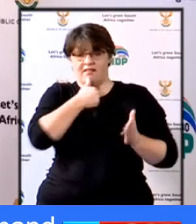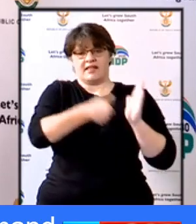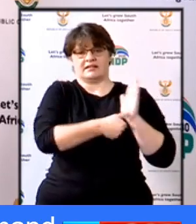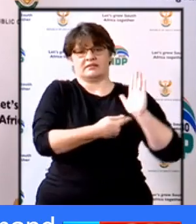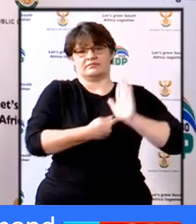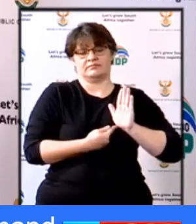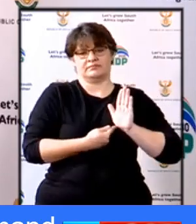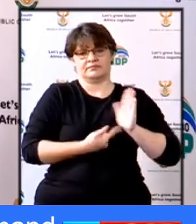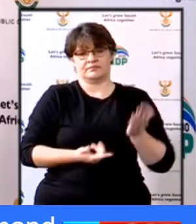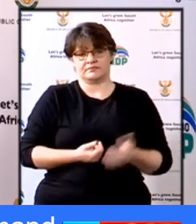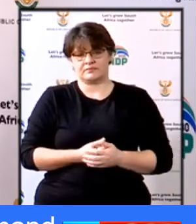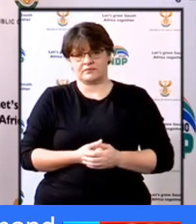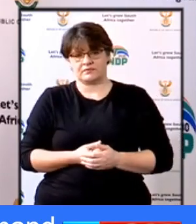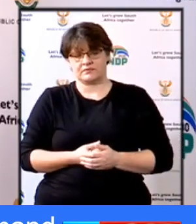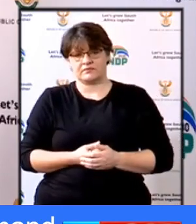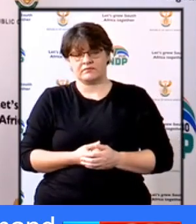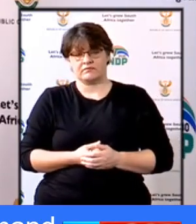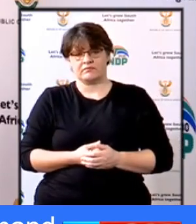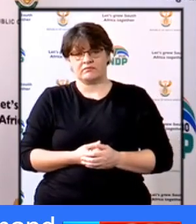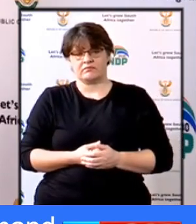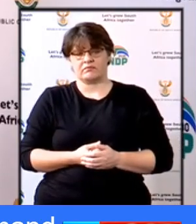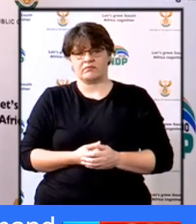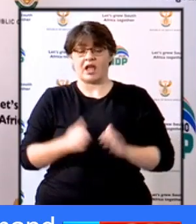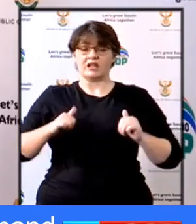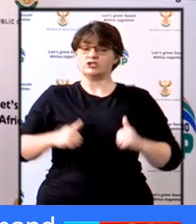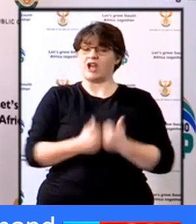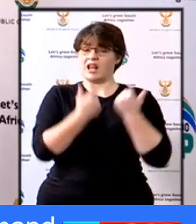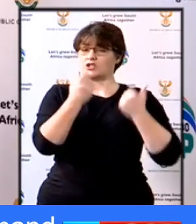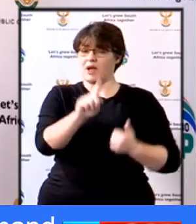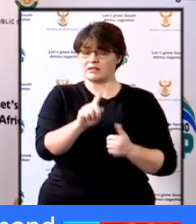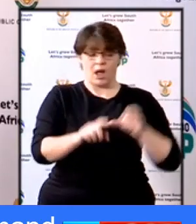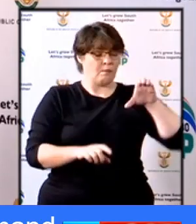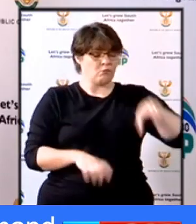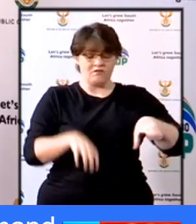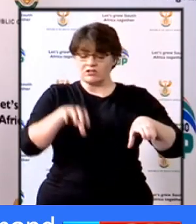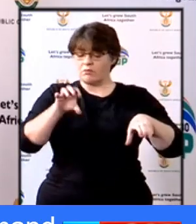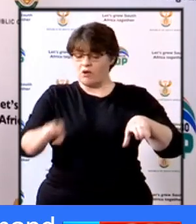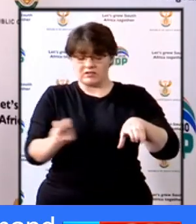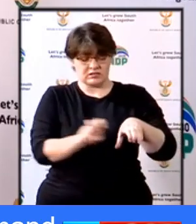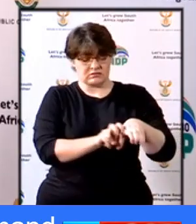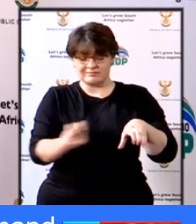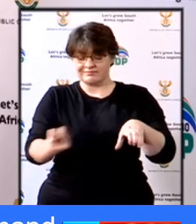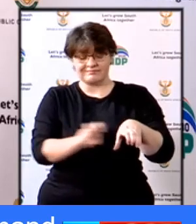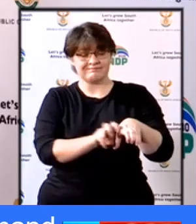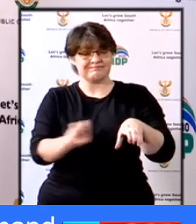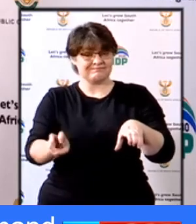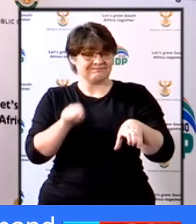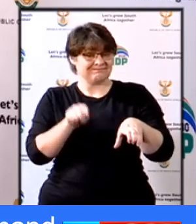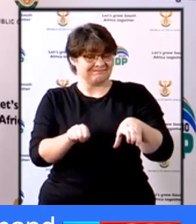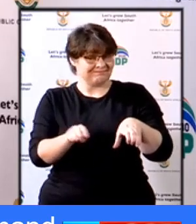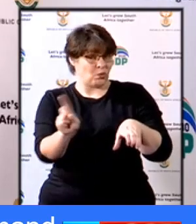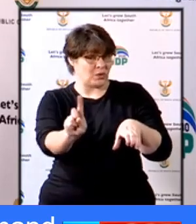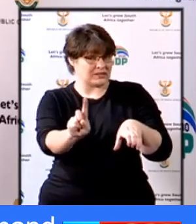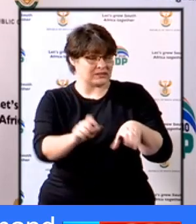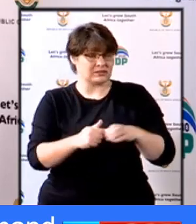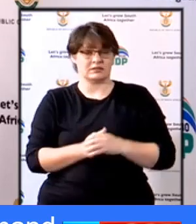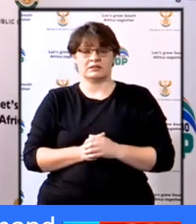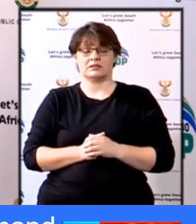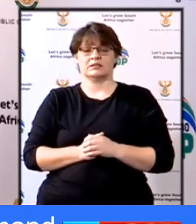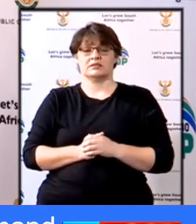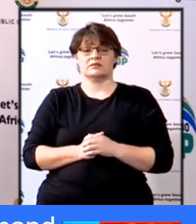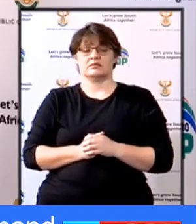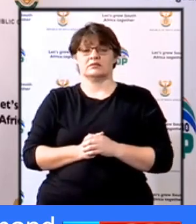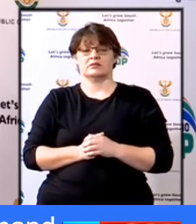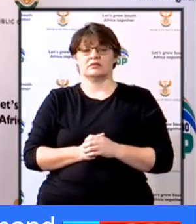The big challenge about interprovincial travel is really the fact that the